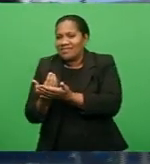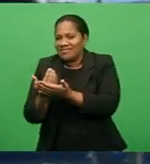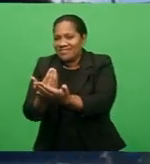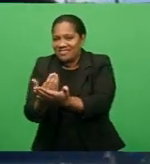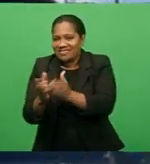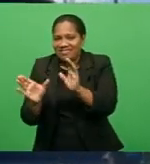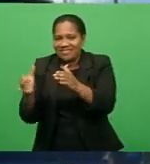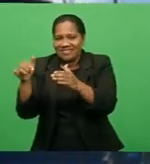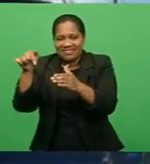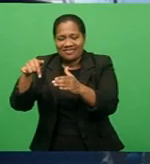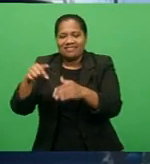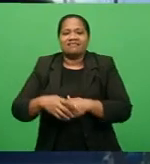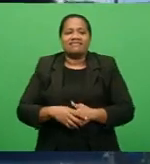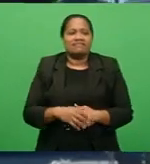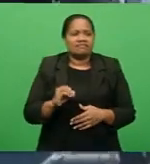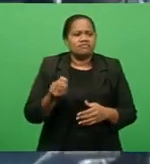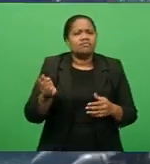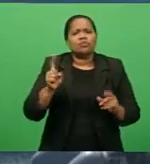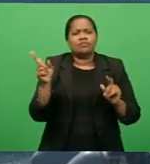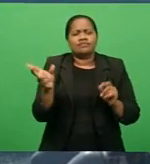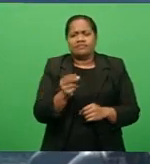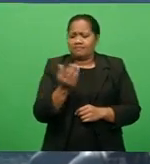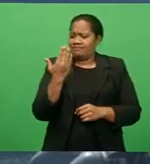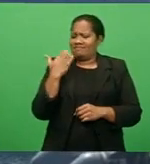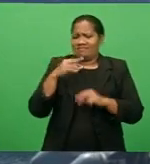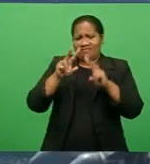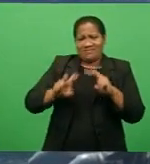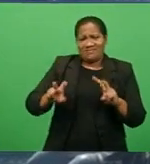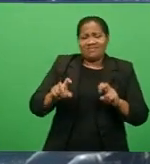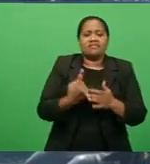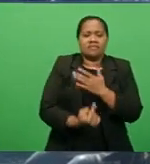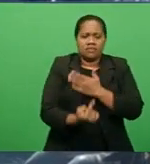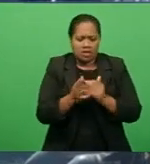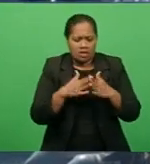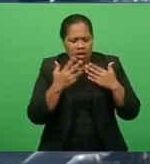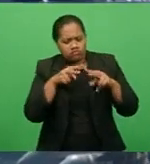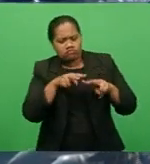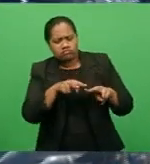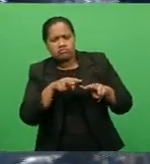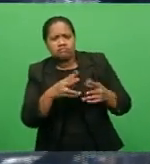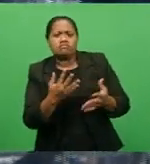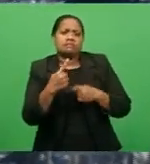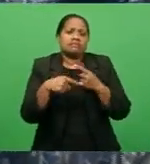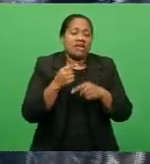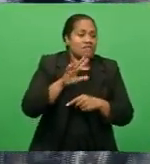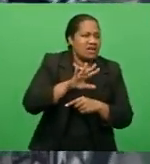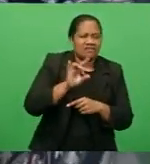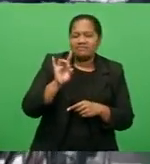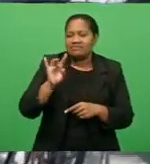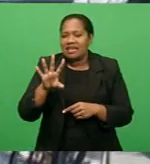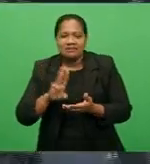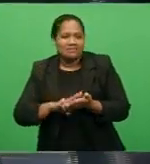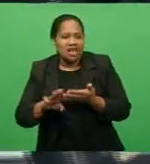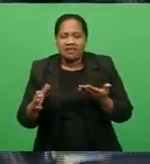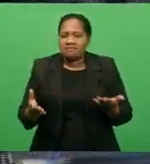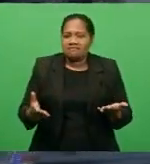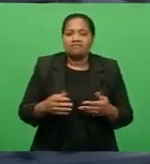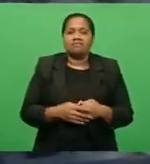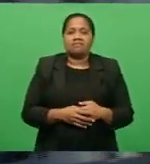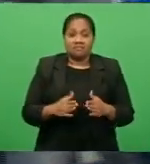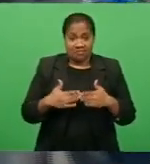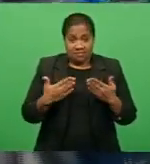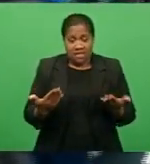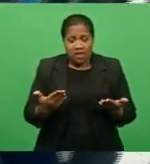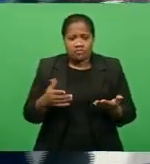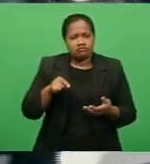judging from the averages that we have done in the past surveys, I would say we're looking at between about 5 to 10 million approximately. Now that's just